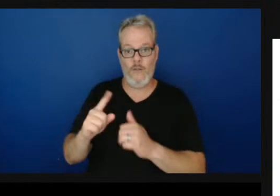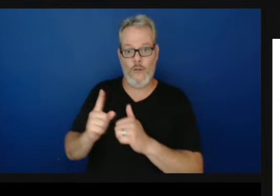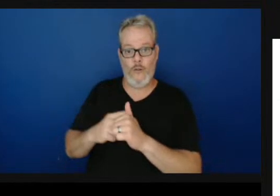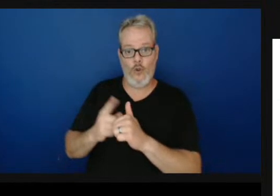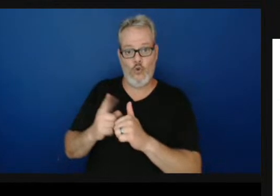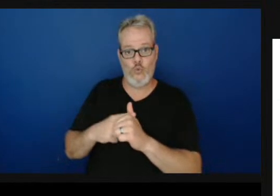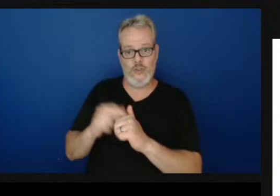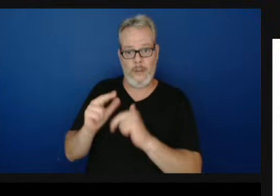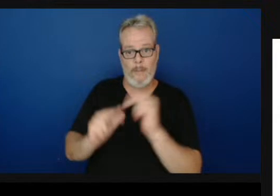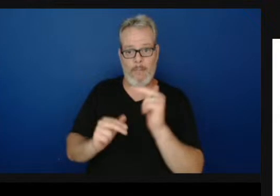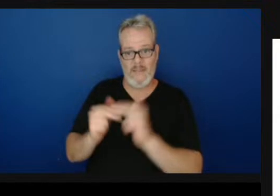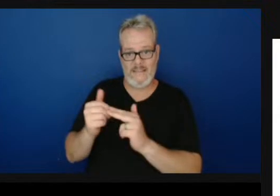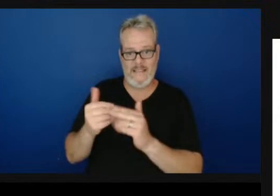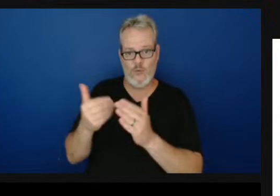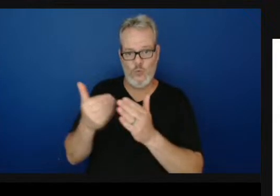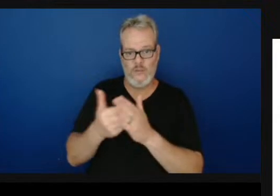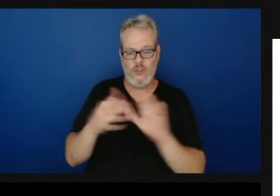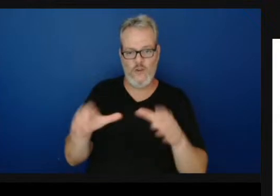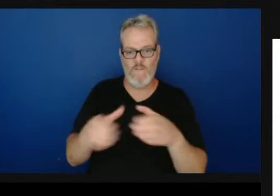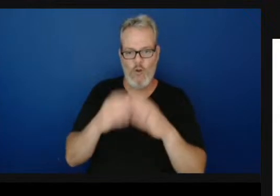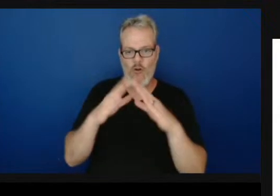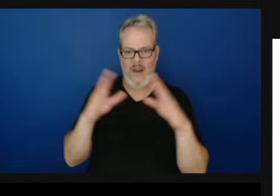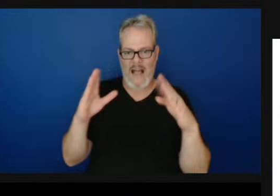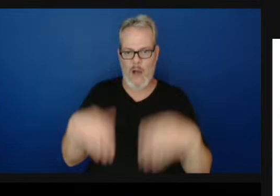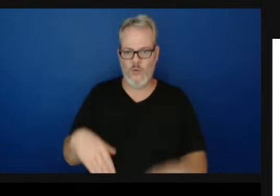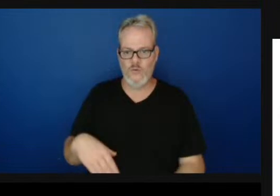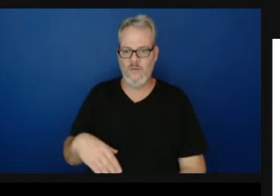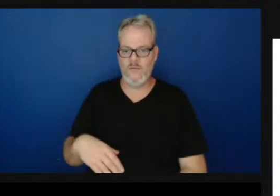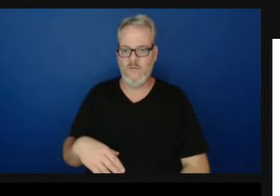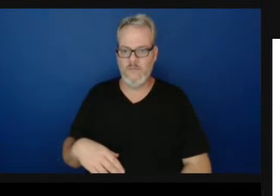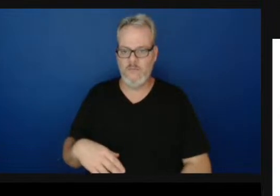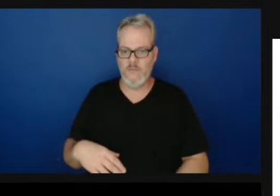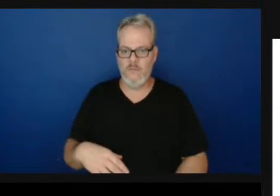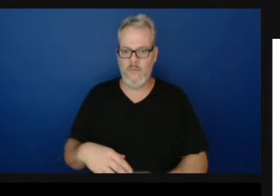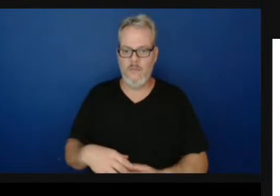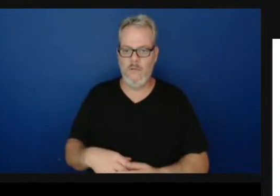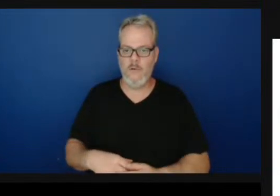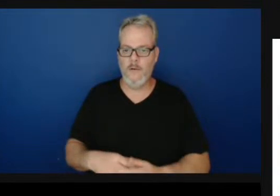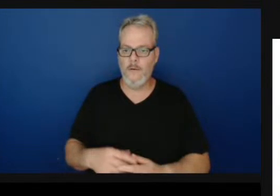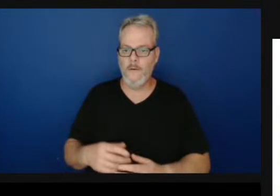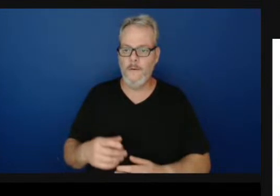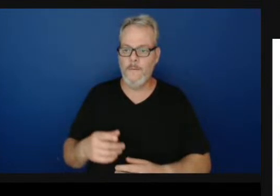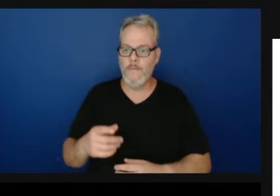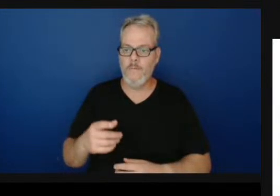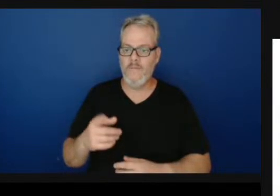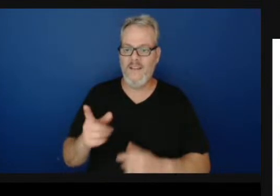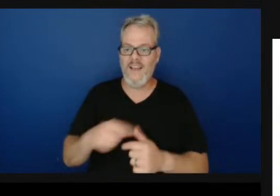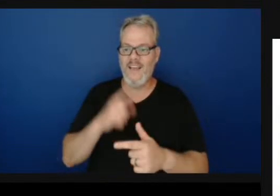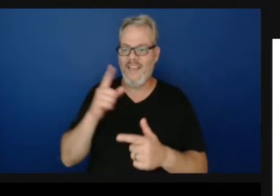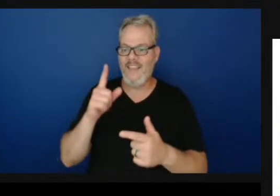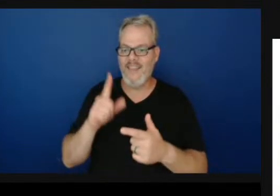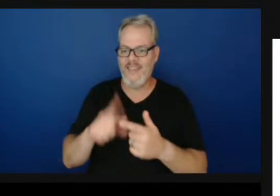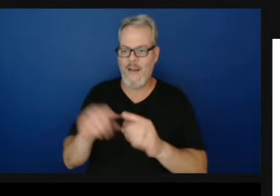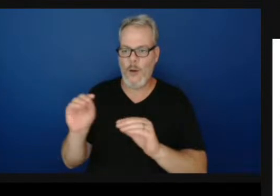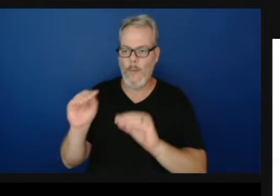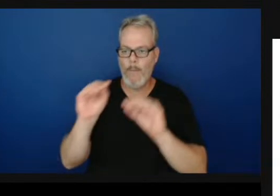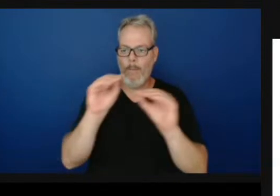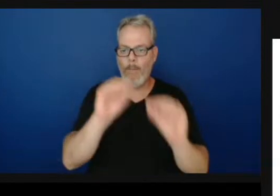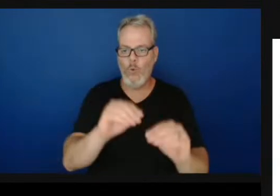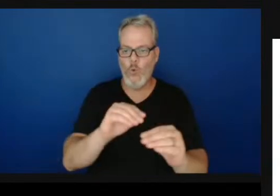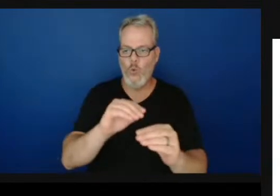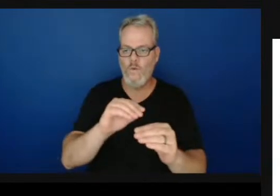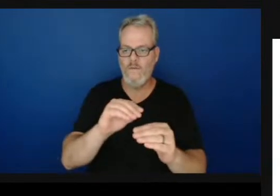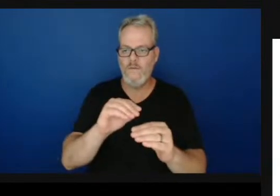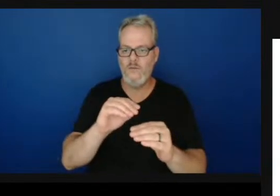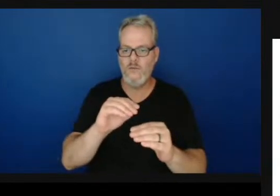House. Then HVO was in the Ohia wing near Volcano House. Then it went to the Visitor Center in